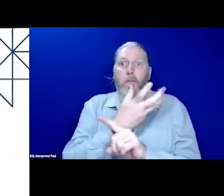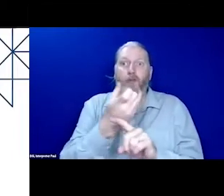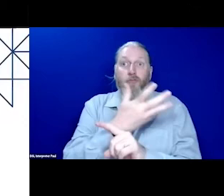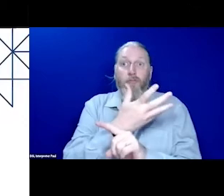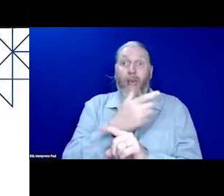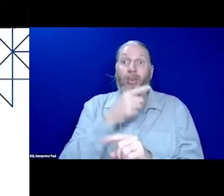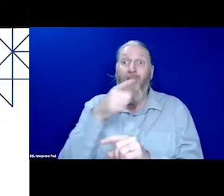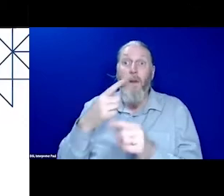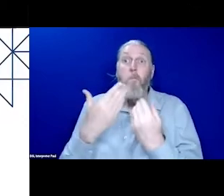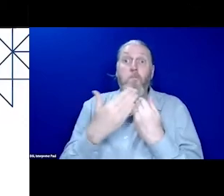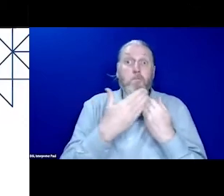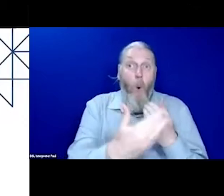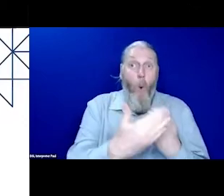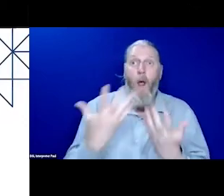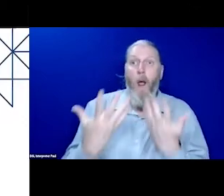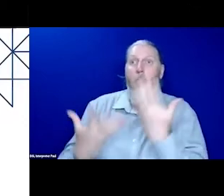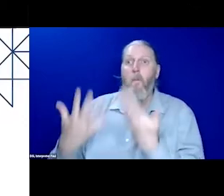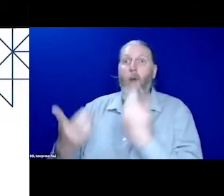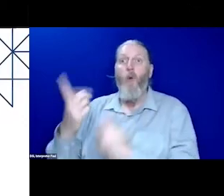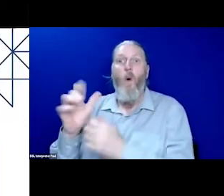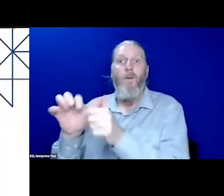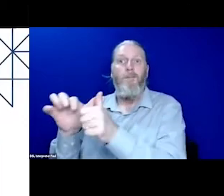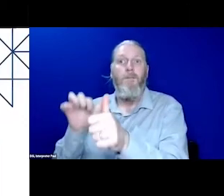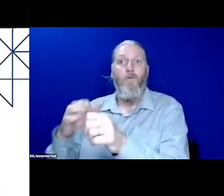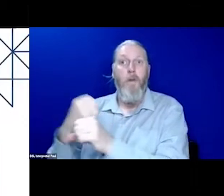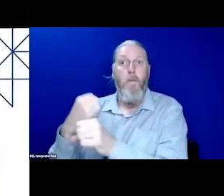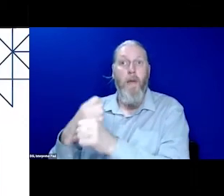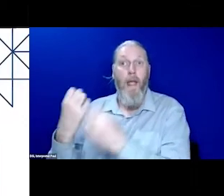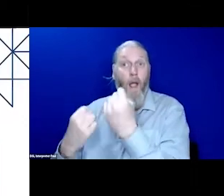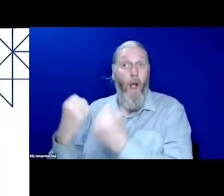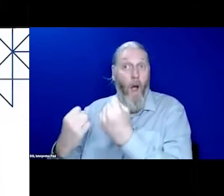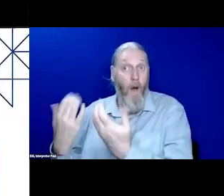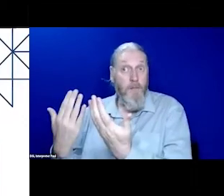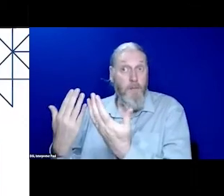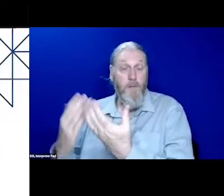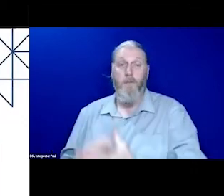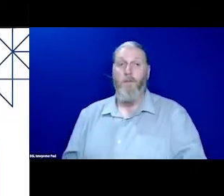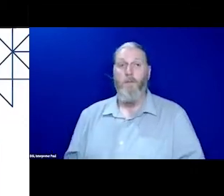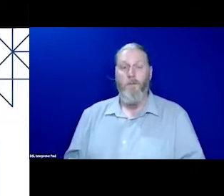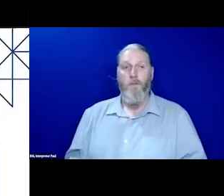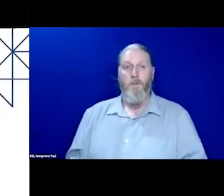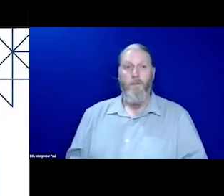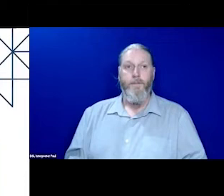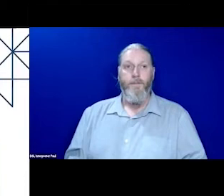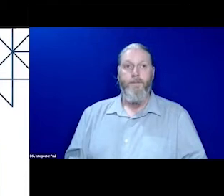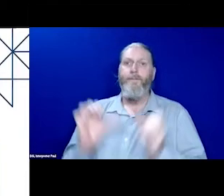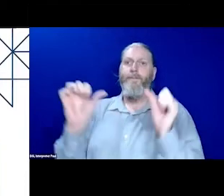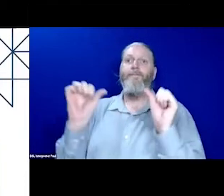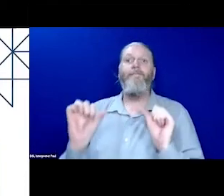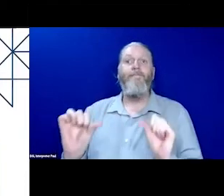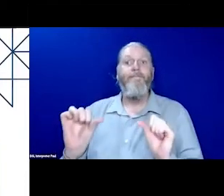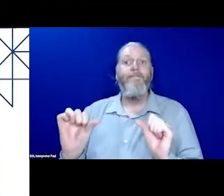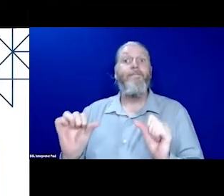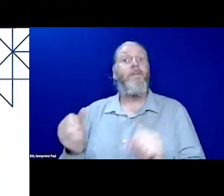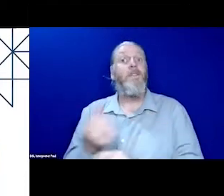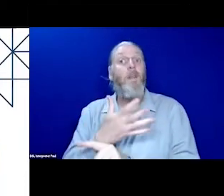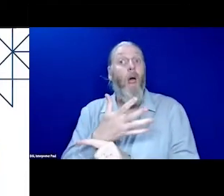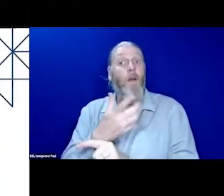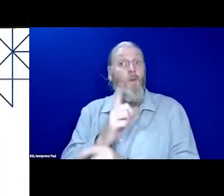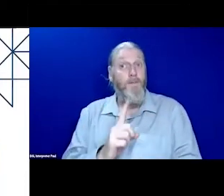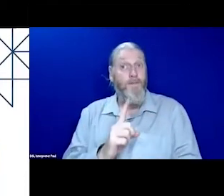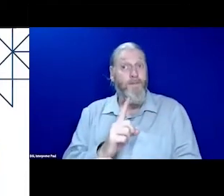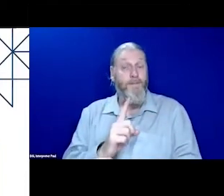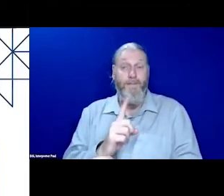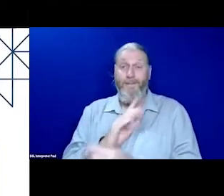industry making cars. If we go to the next slide, because of this, global mental health